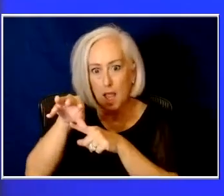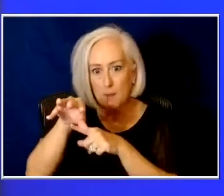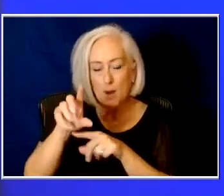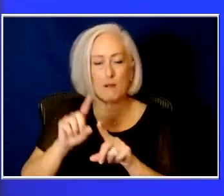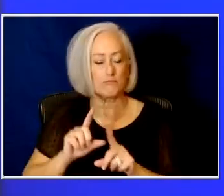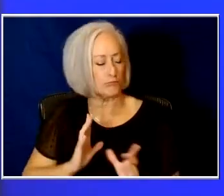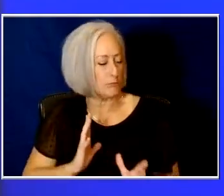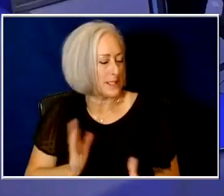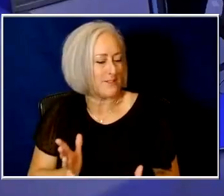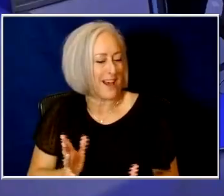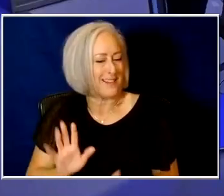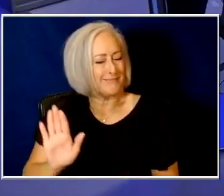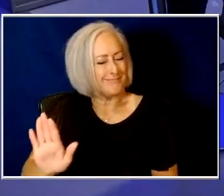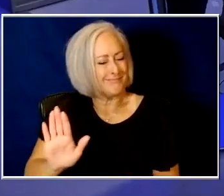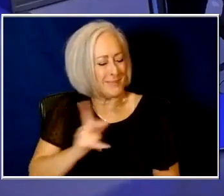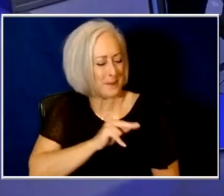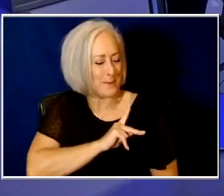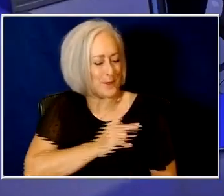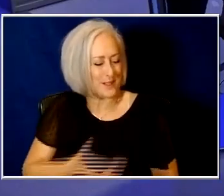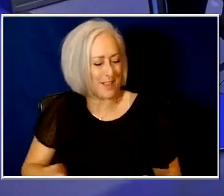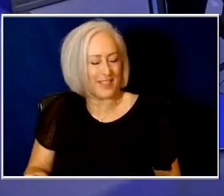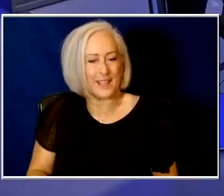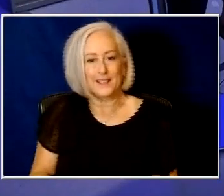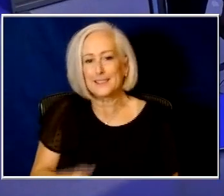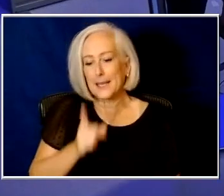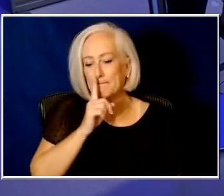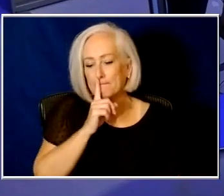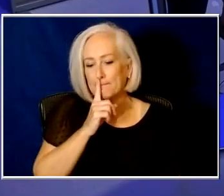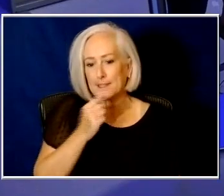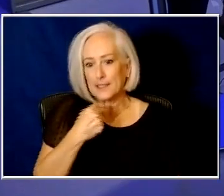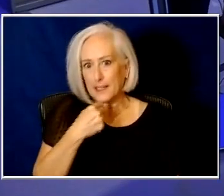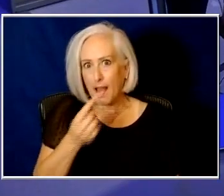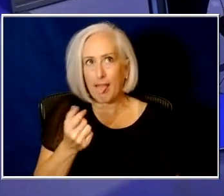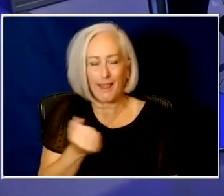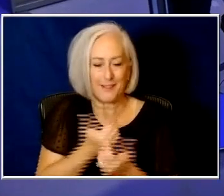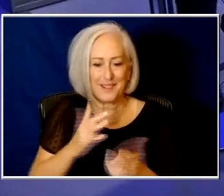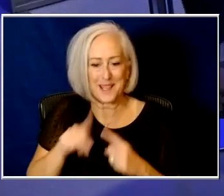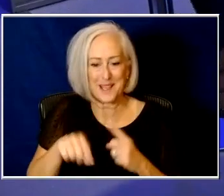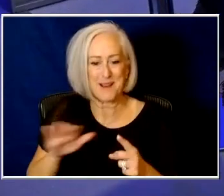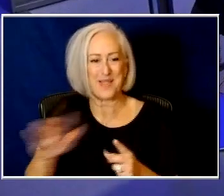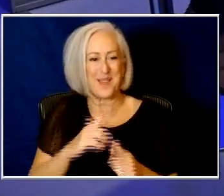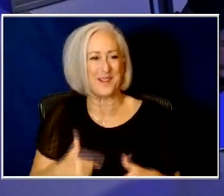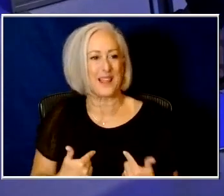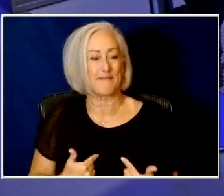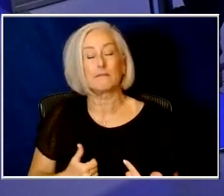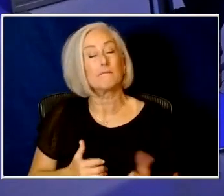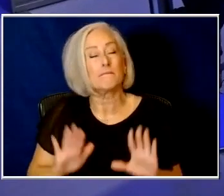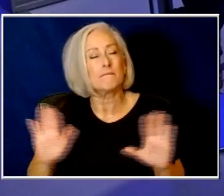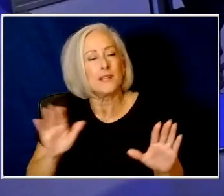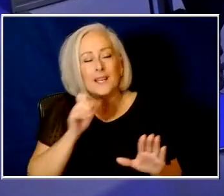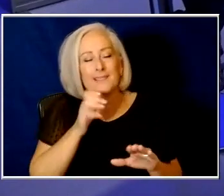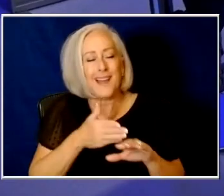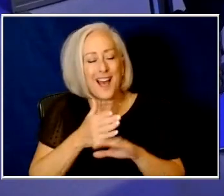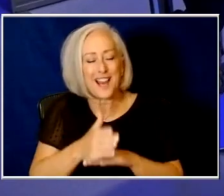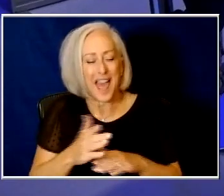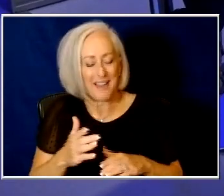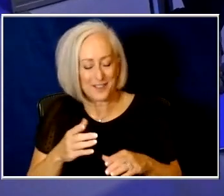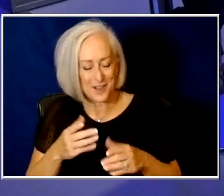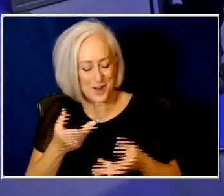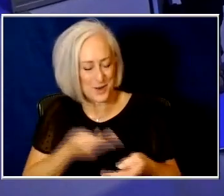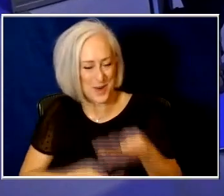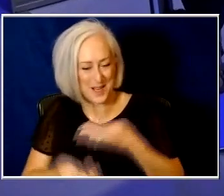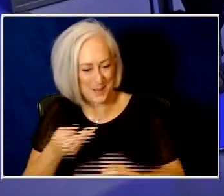thing, You mean they don't have to tell you everything about their lives? Not usually. Oh, darn. Okay. Not after transplant, before transplant, Just go check out TikTok. It'll be